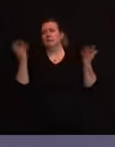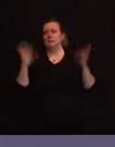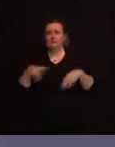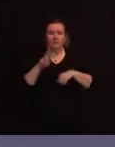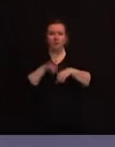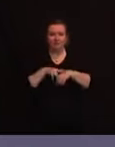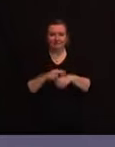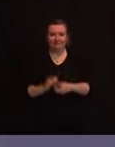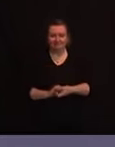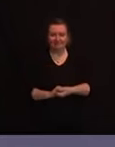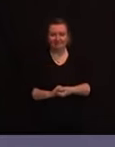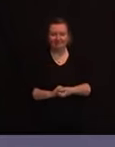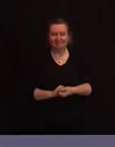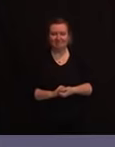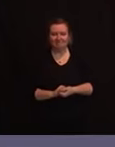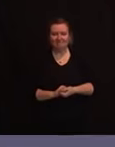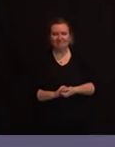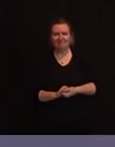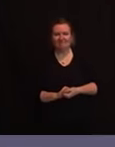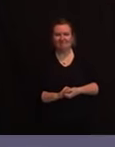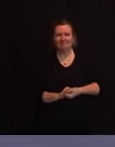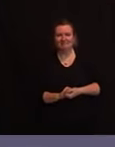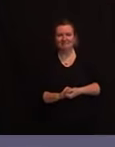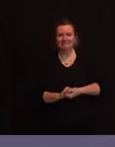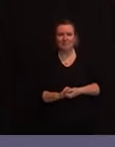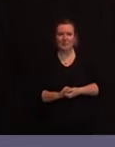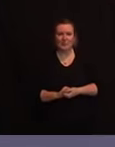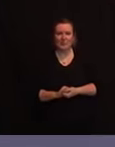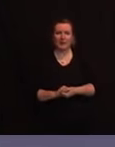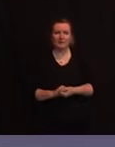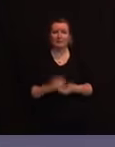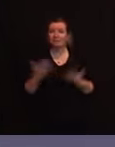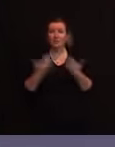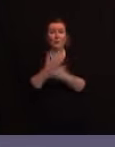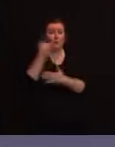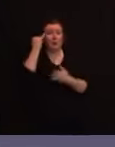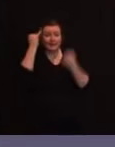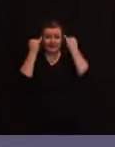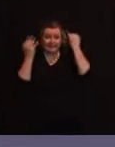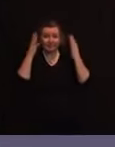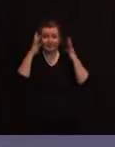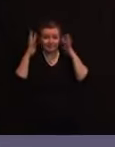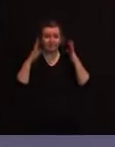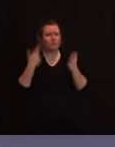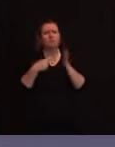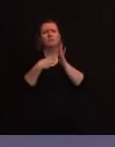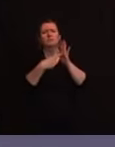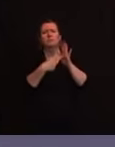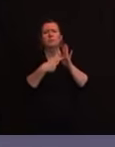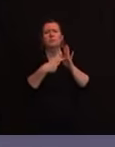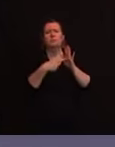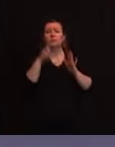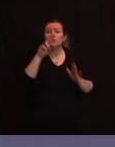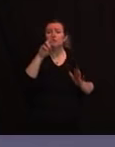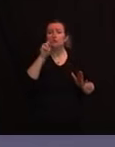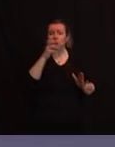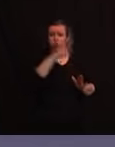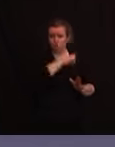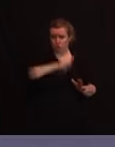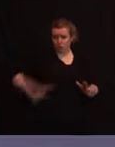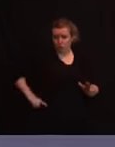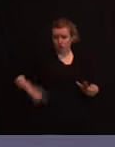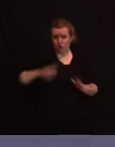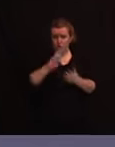you've got insights in terms of the innovations and how quickly they'll come online. Rutgers, for instance, is talking very with